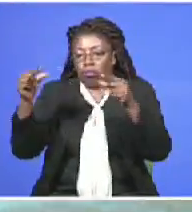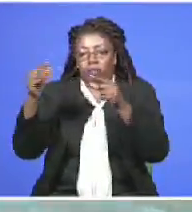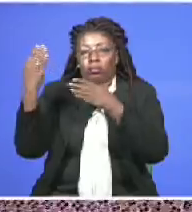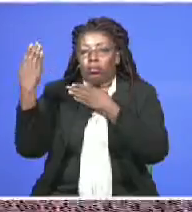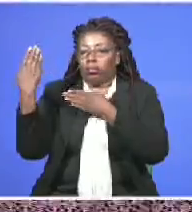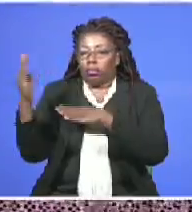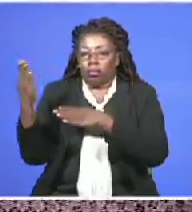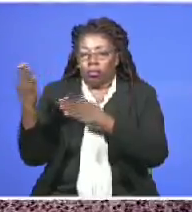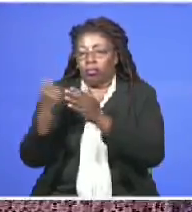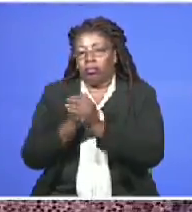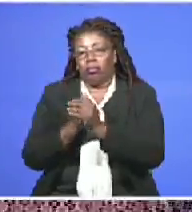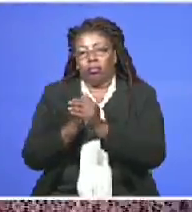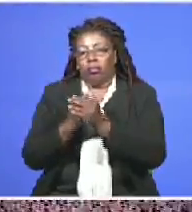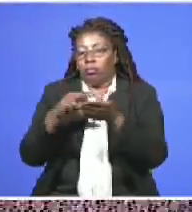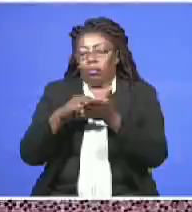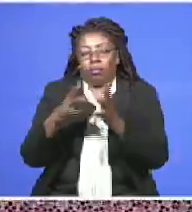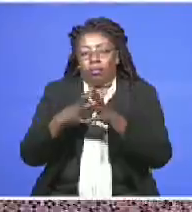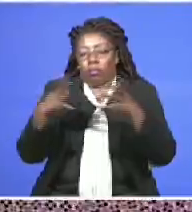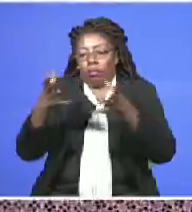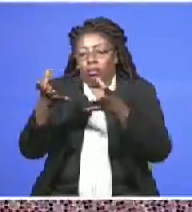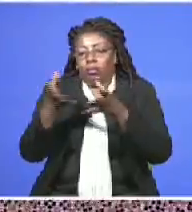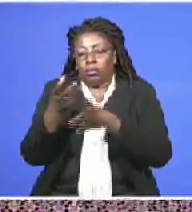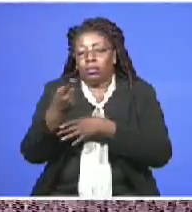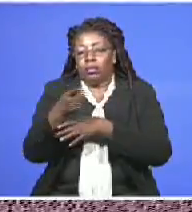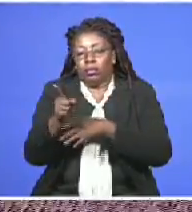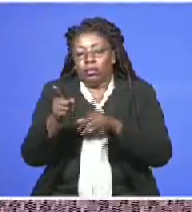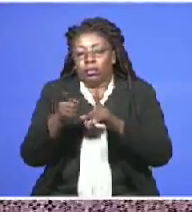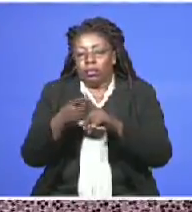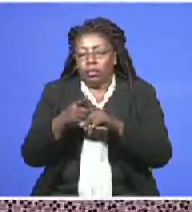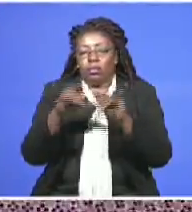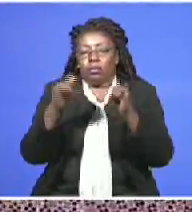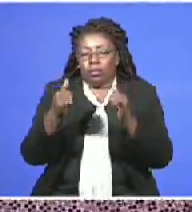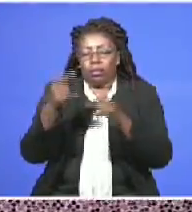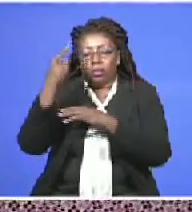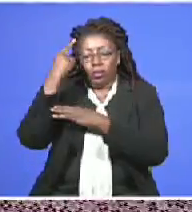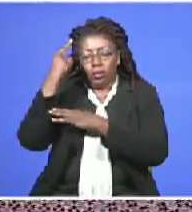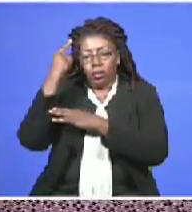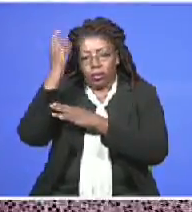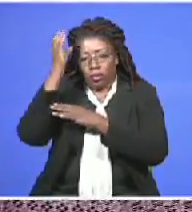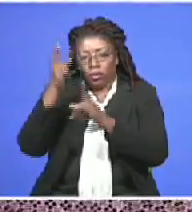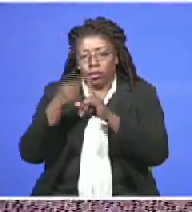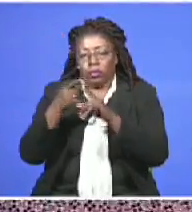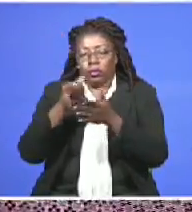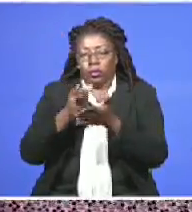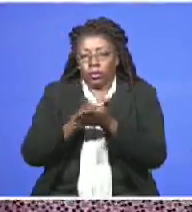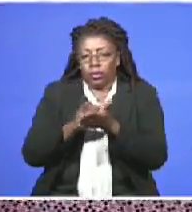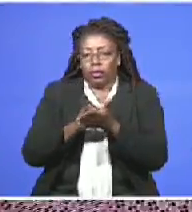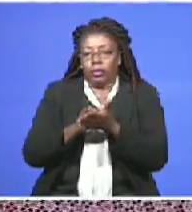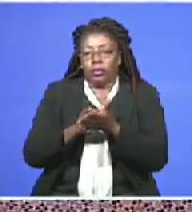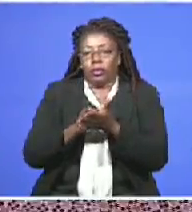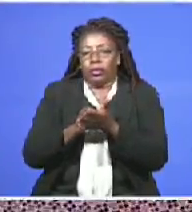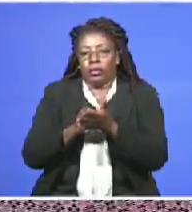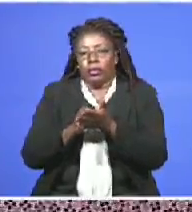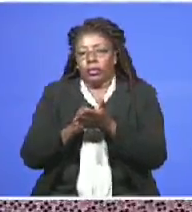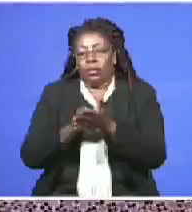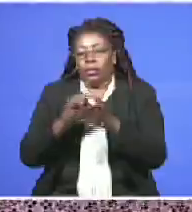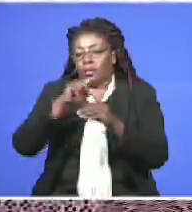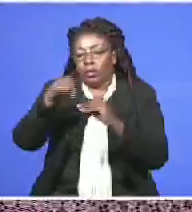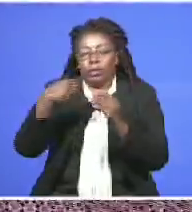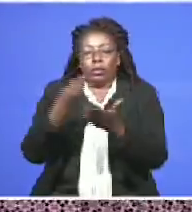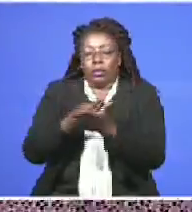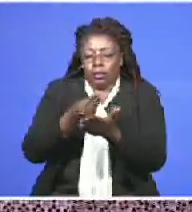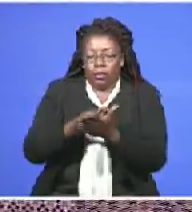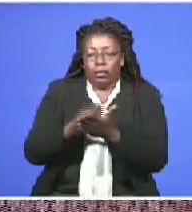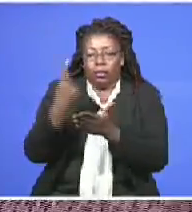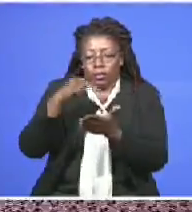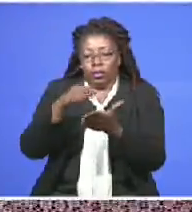Bahama, means so much. And I just want him to pay special consideration to that with deliberations with regards to funding for this event. This